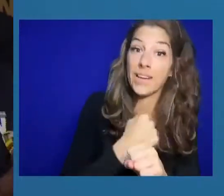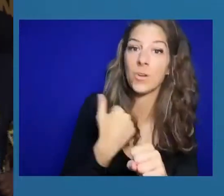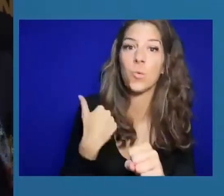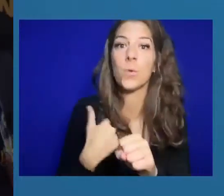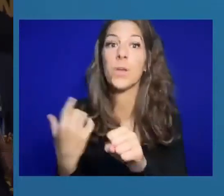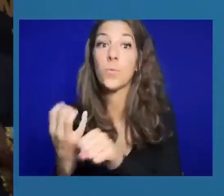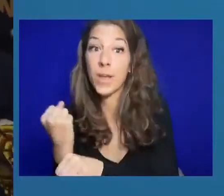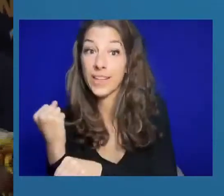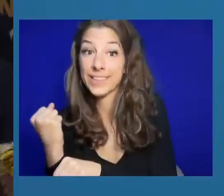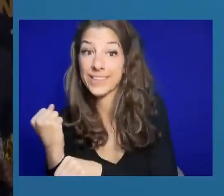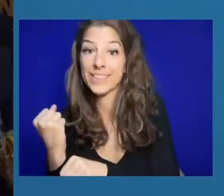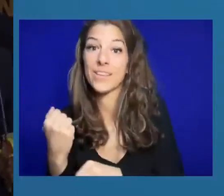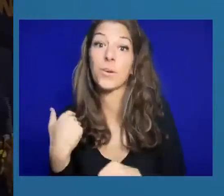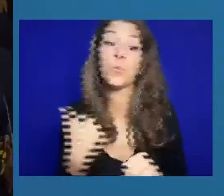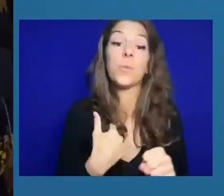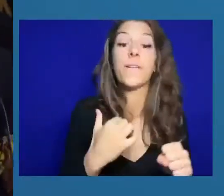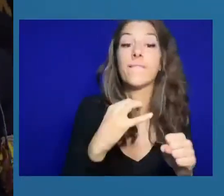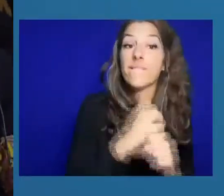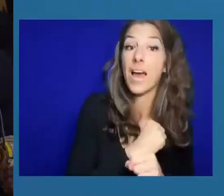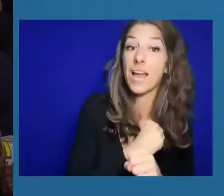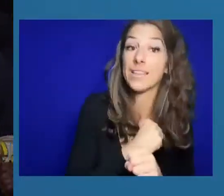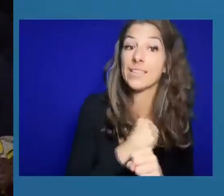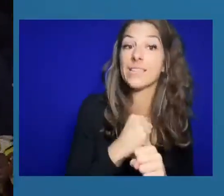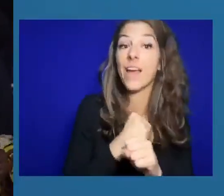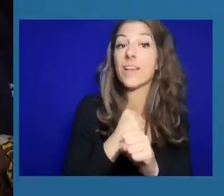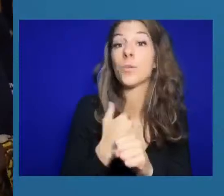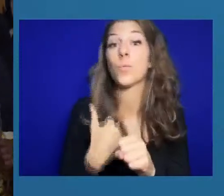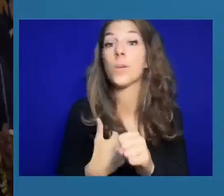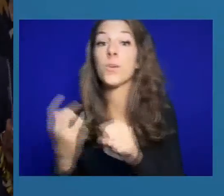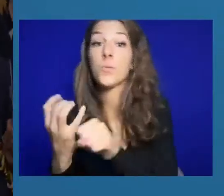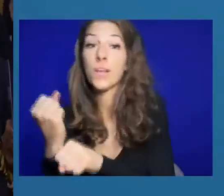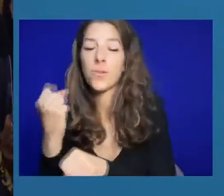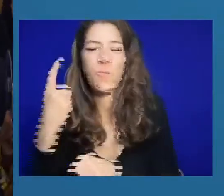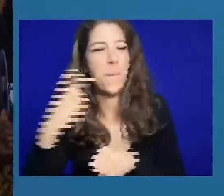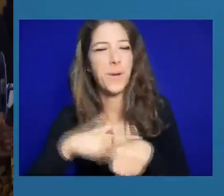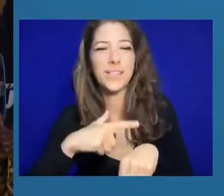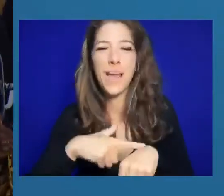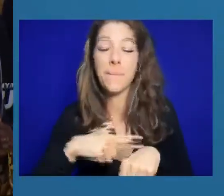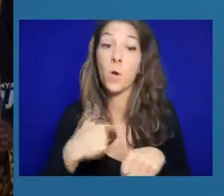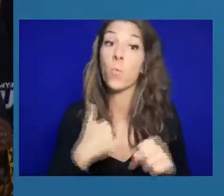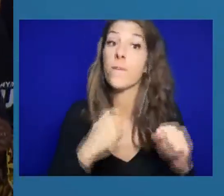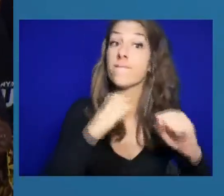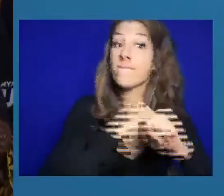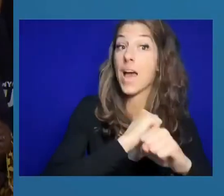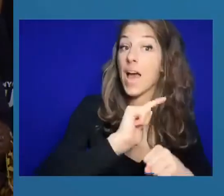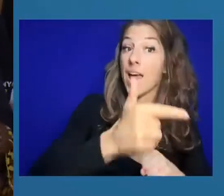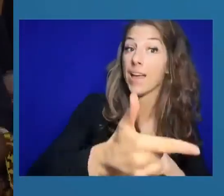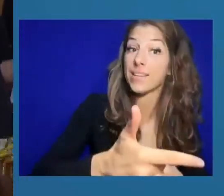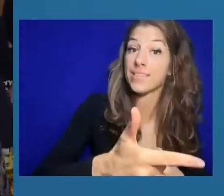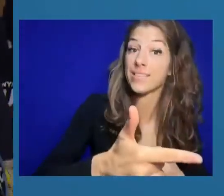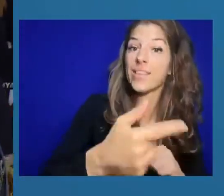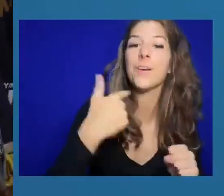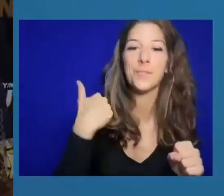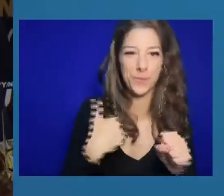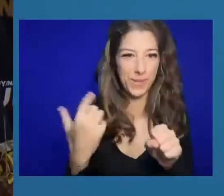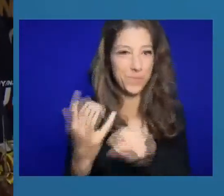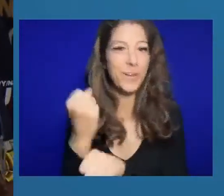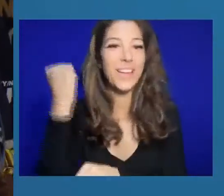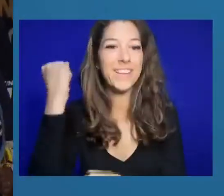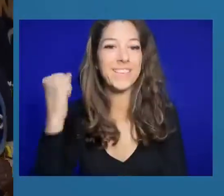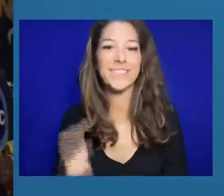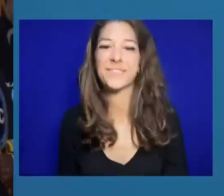When we fight. One more time. When we fight. All